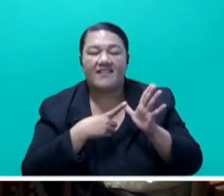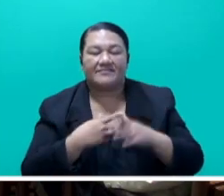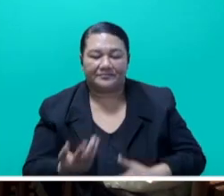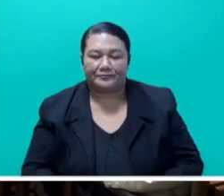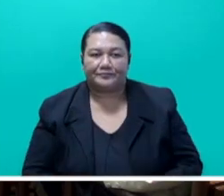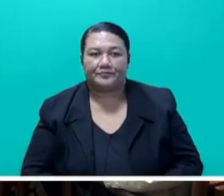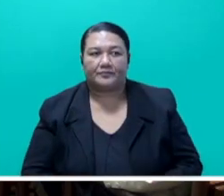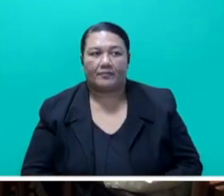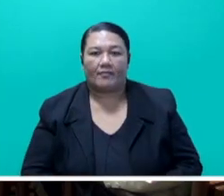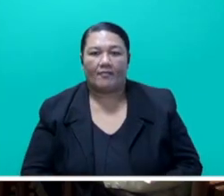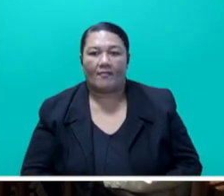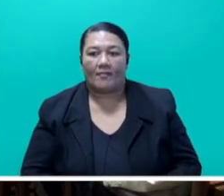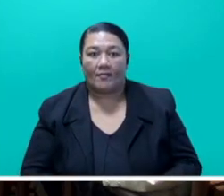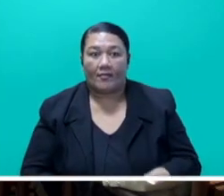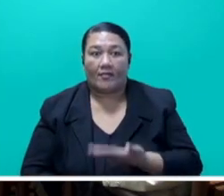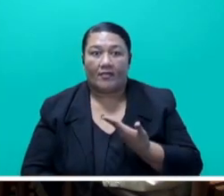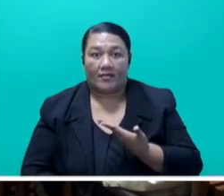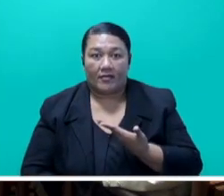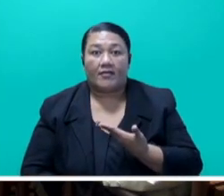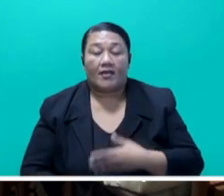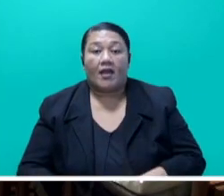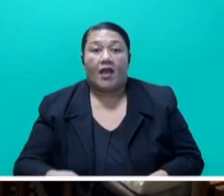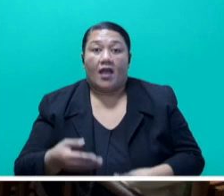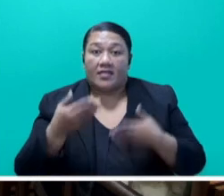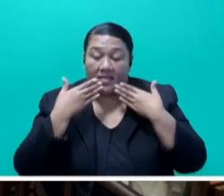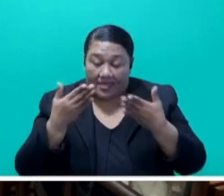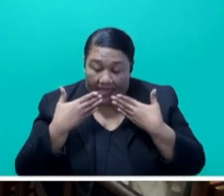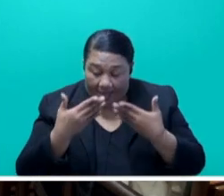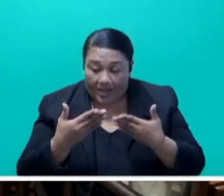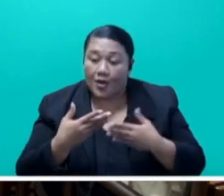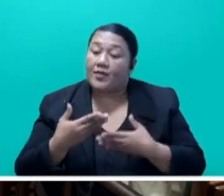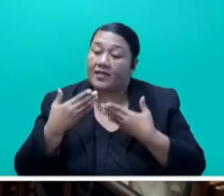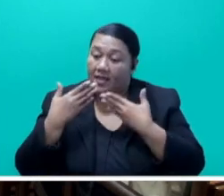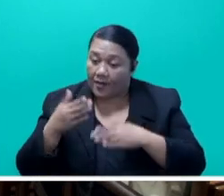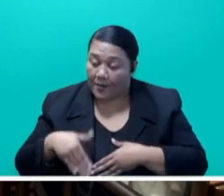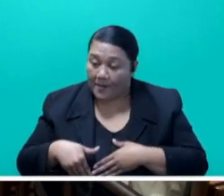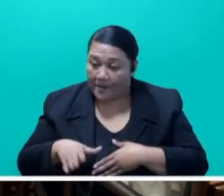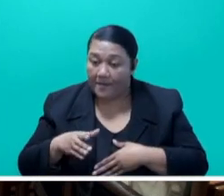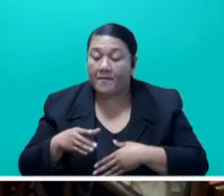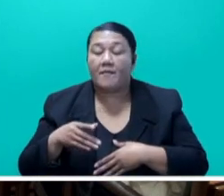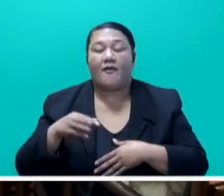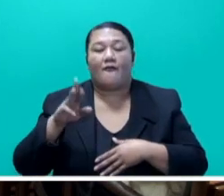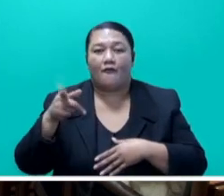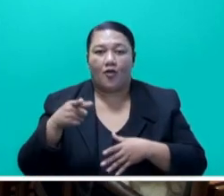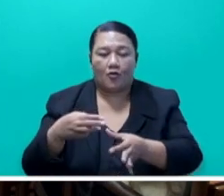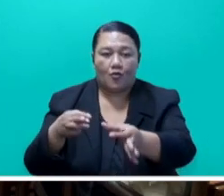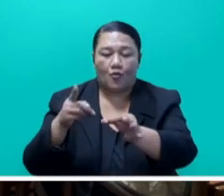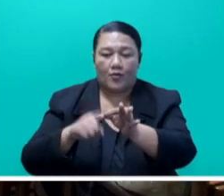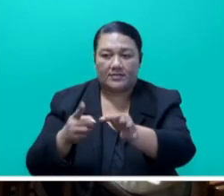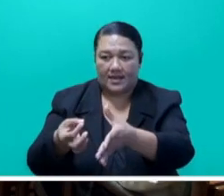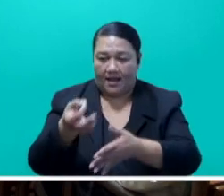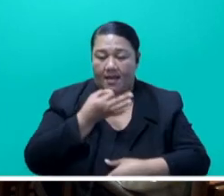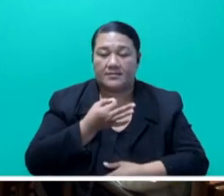Thank you, Mr. Speaker, sir, and I wish to thank the honourable member for the question raised. Mr. Speaker, sir,